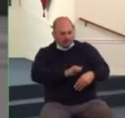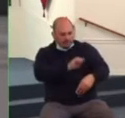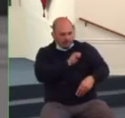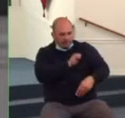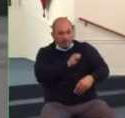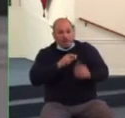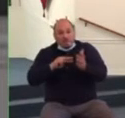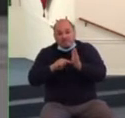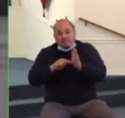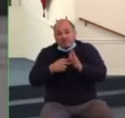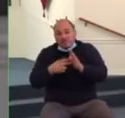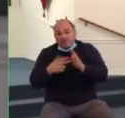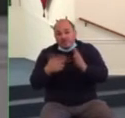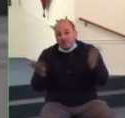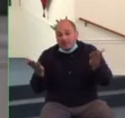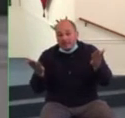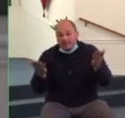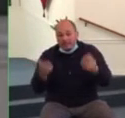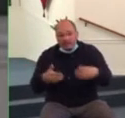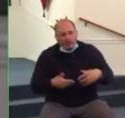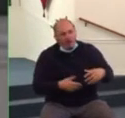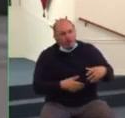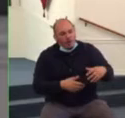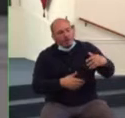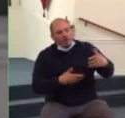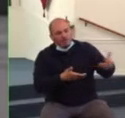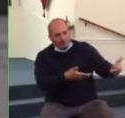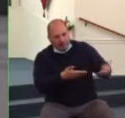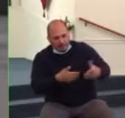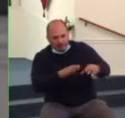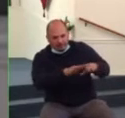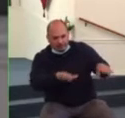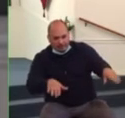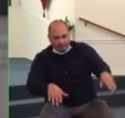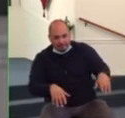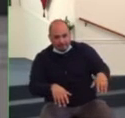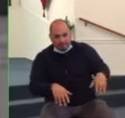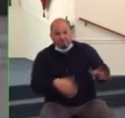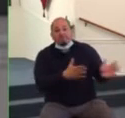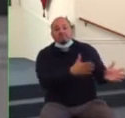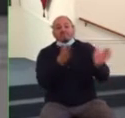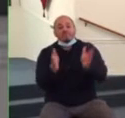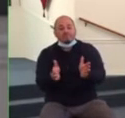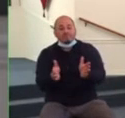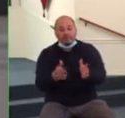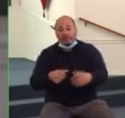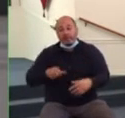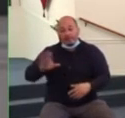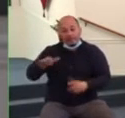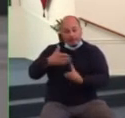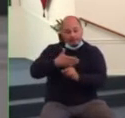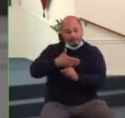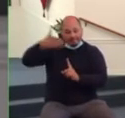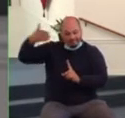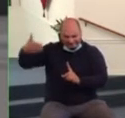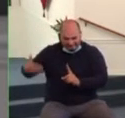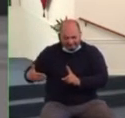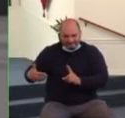their pride in their group and supporting the good work that someone else was